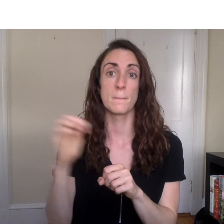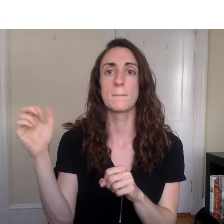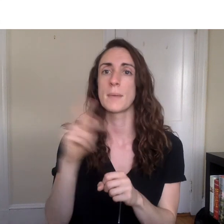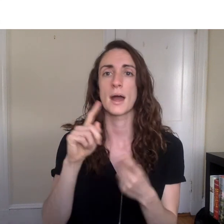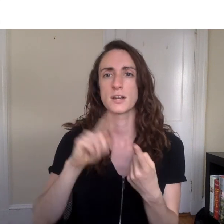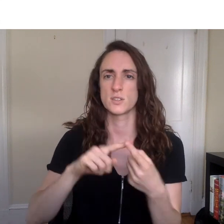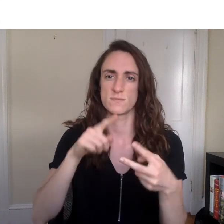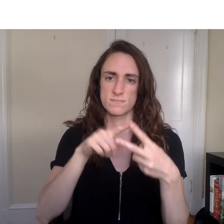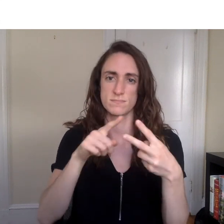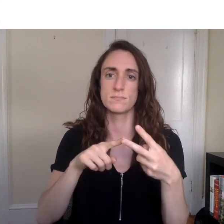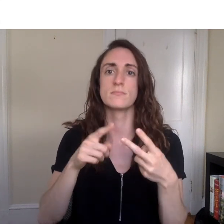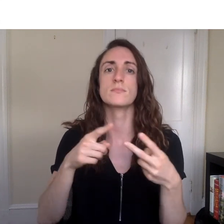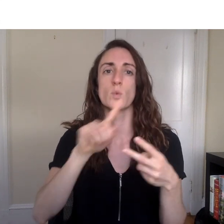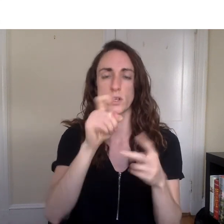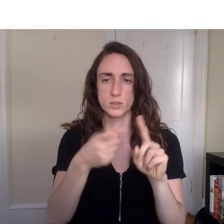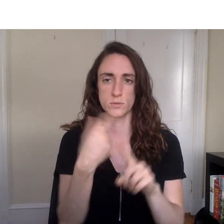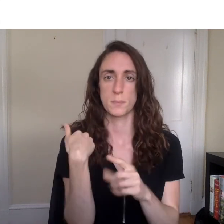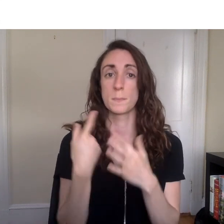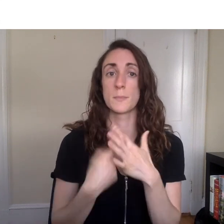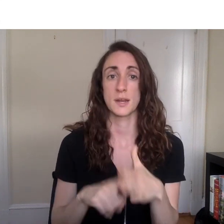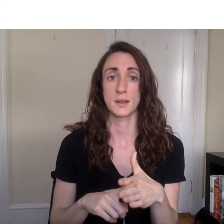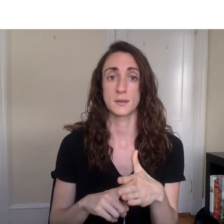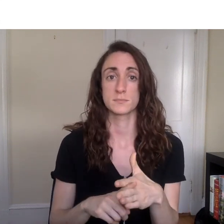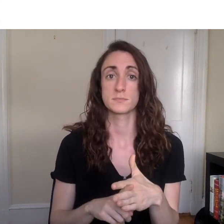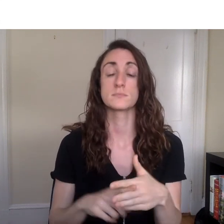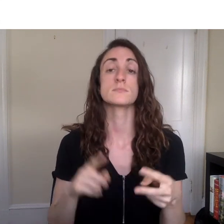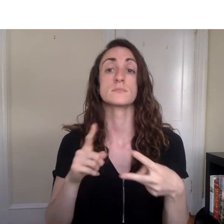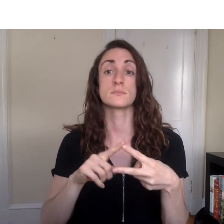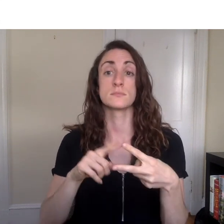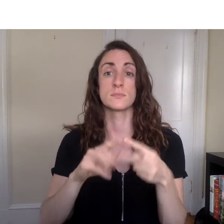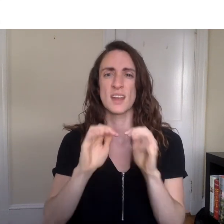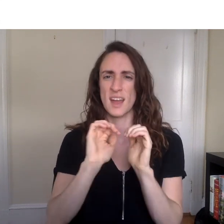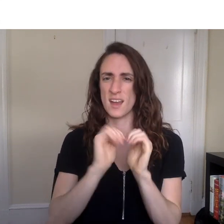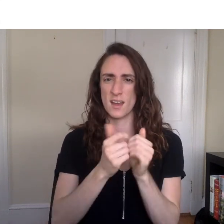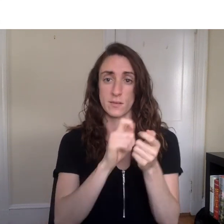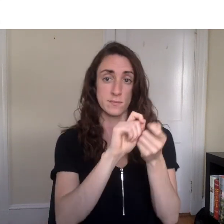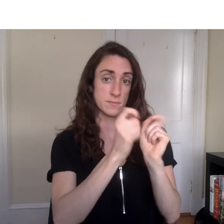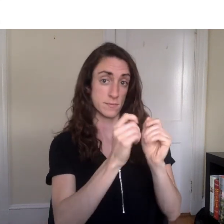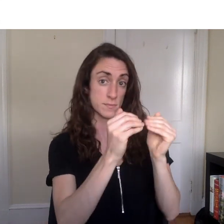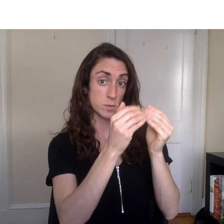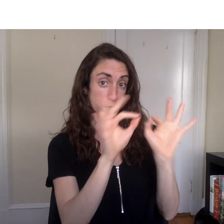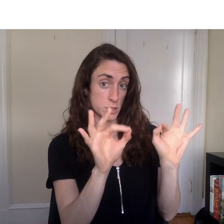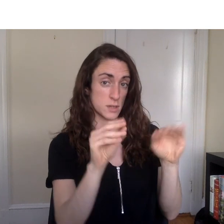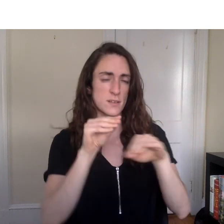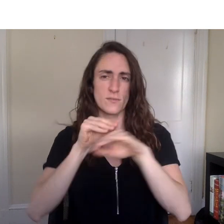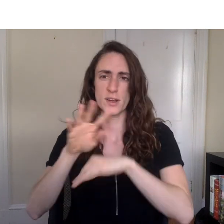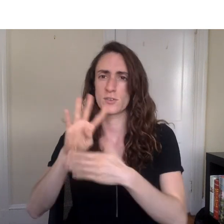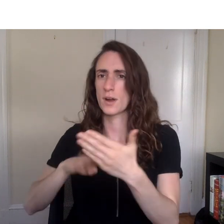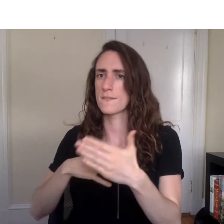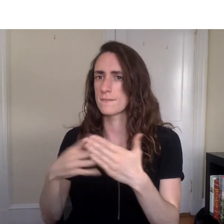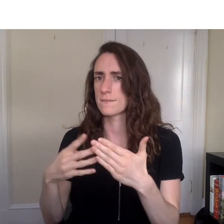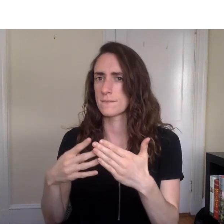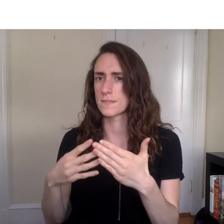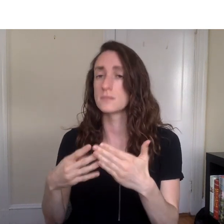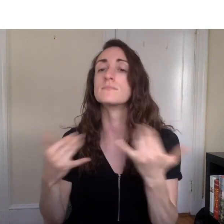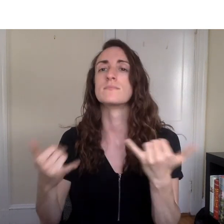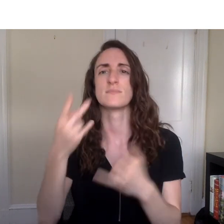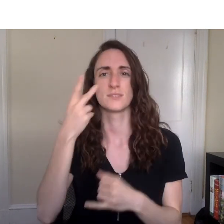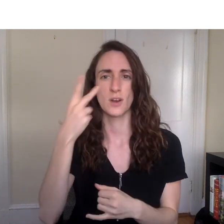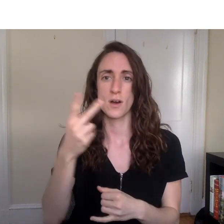So now to wrap up, let's go back to those questions from the beginning of the video. First, how do changes to a quadratic equation affect the